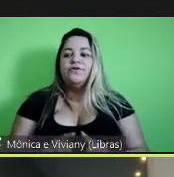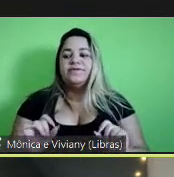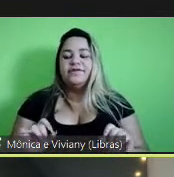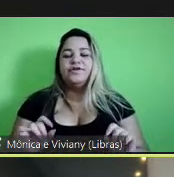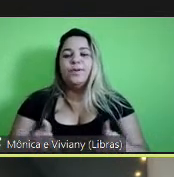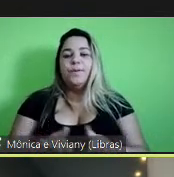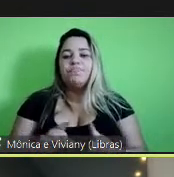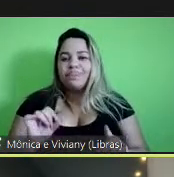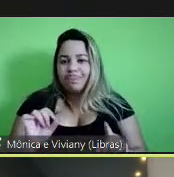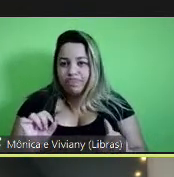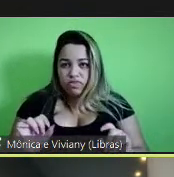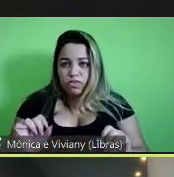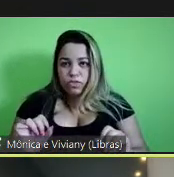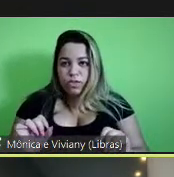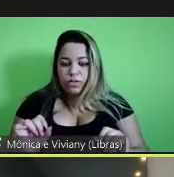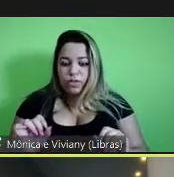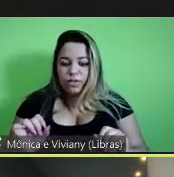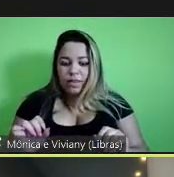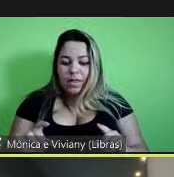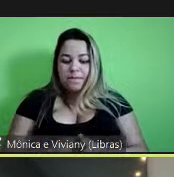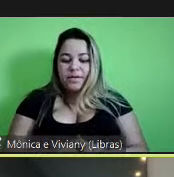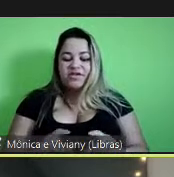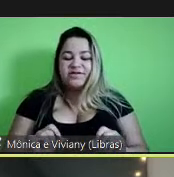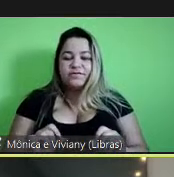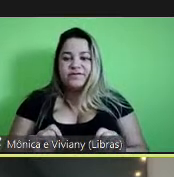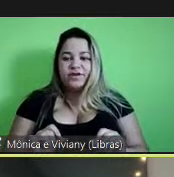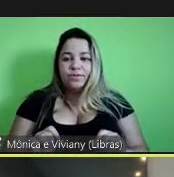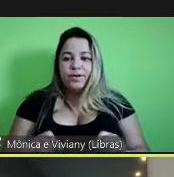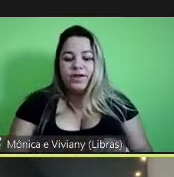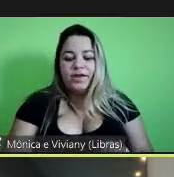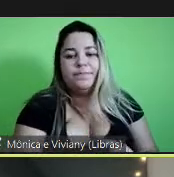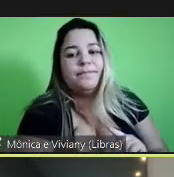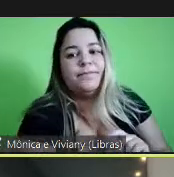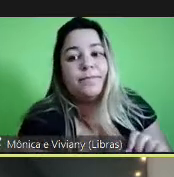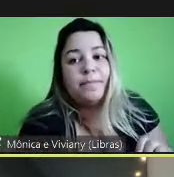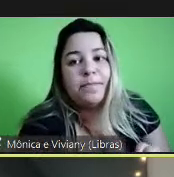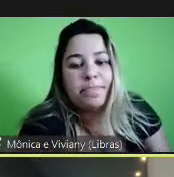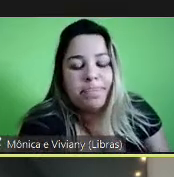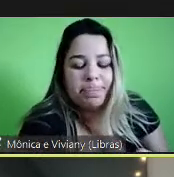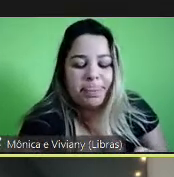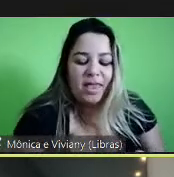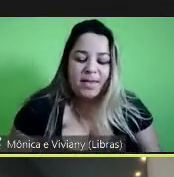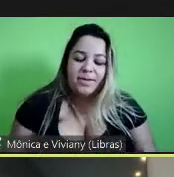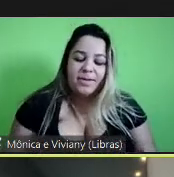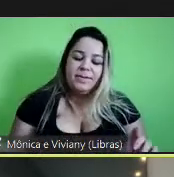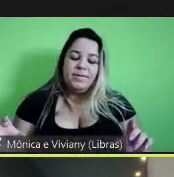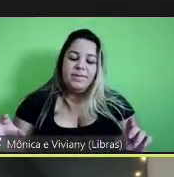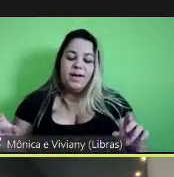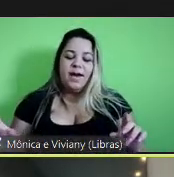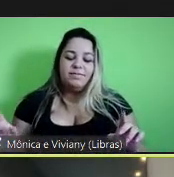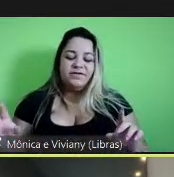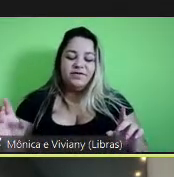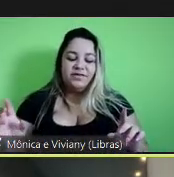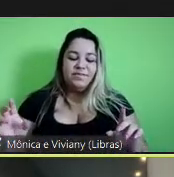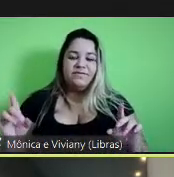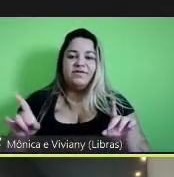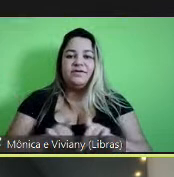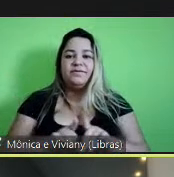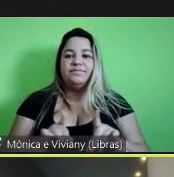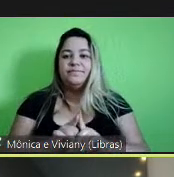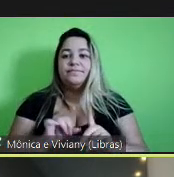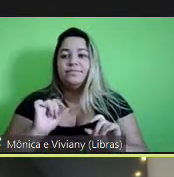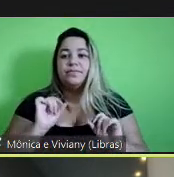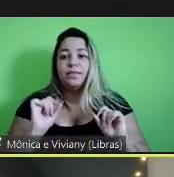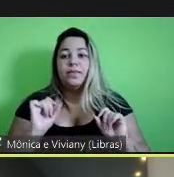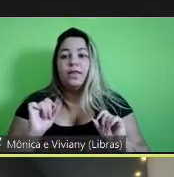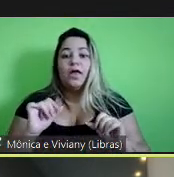We have a ethics committee and research in the Secretariat of Health, which we including have